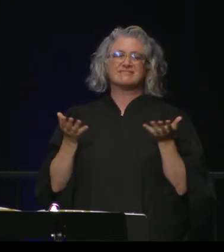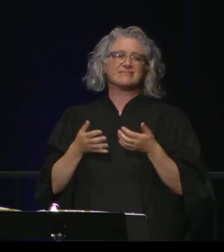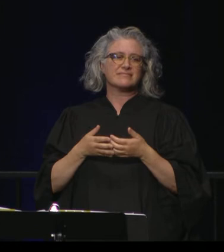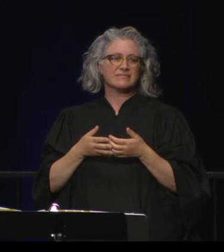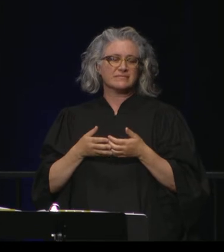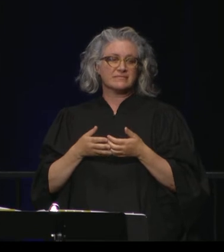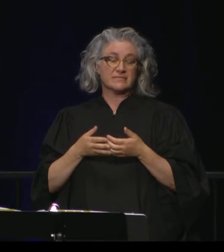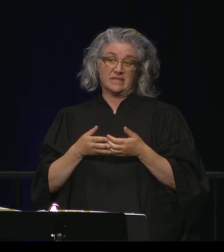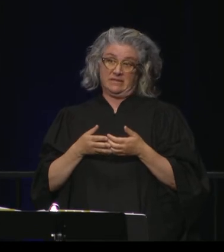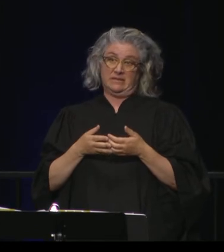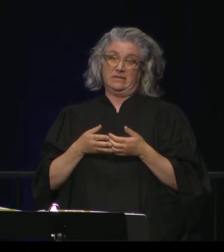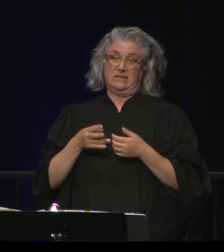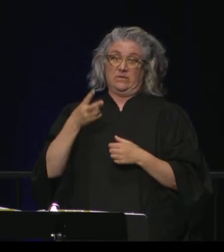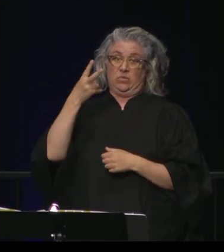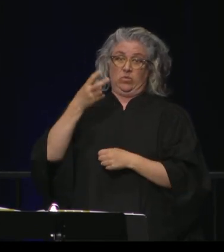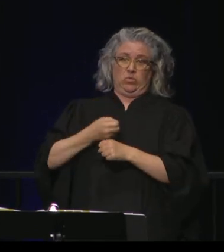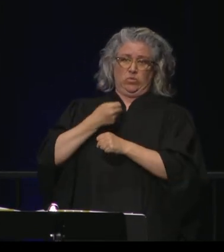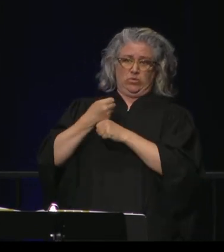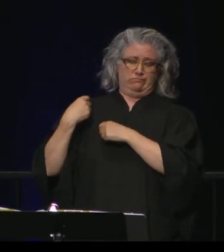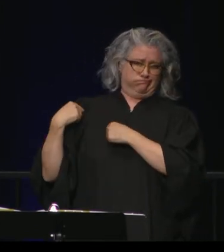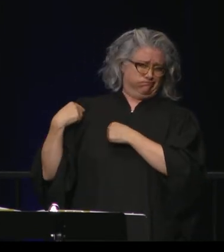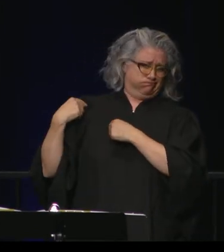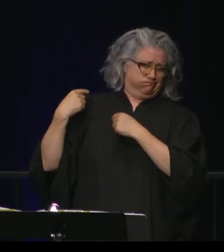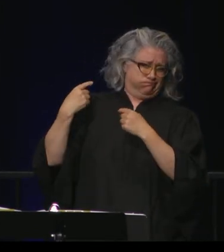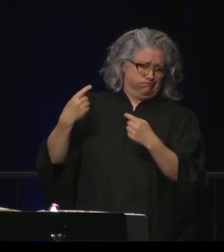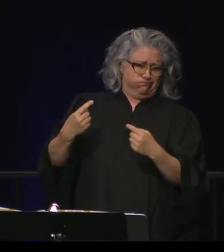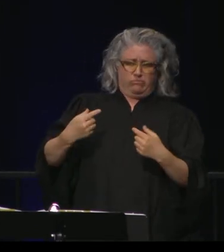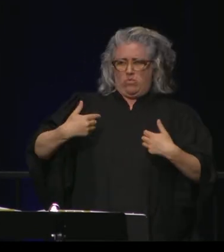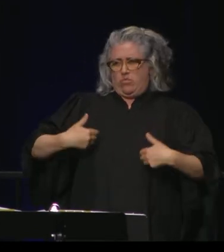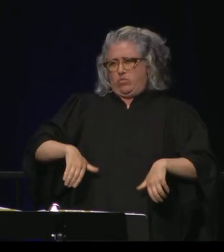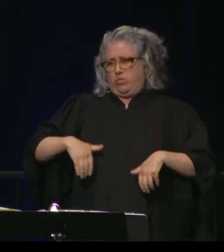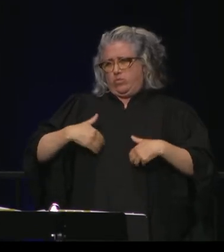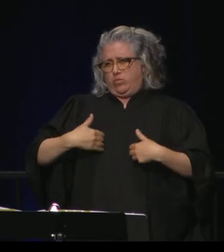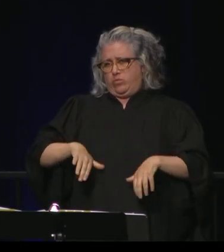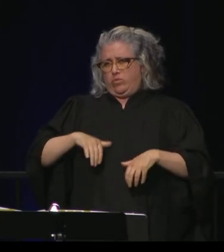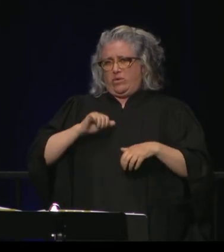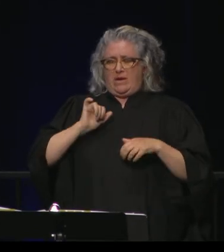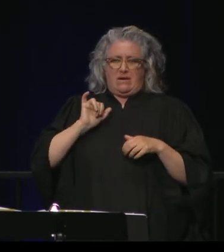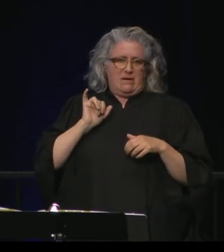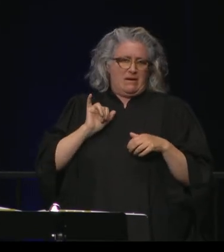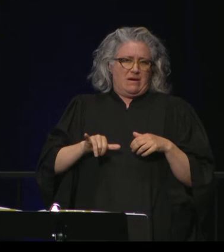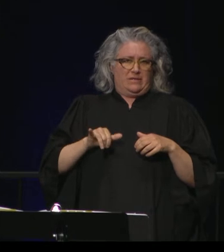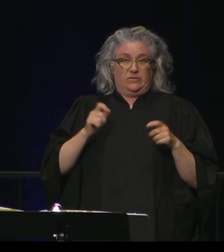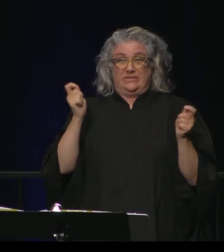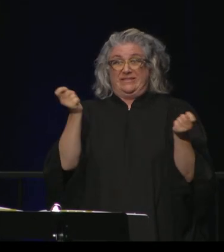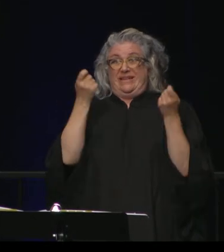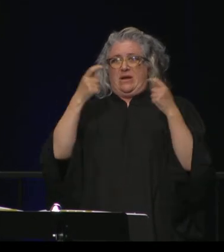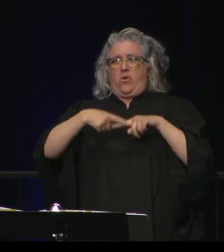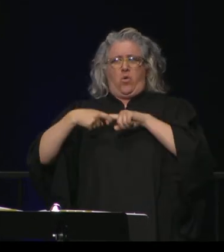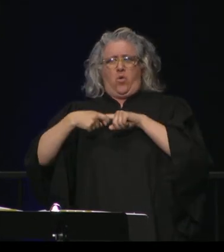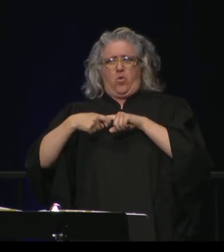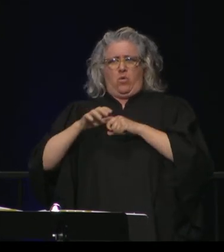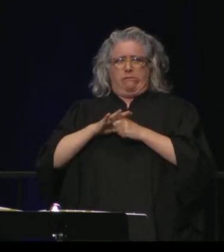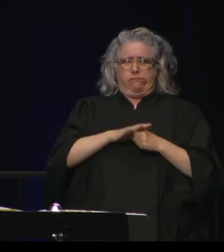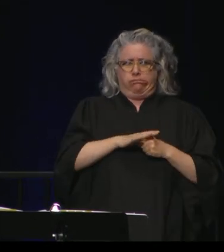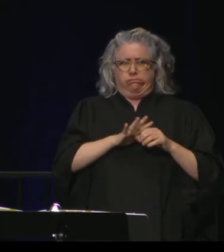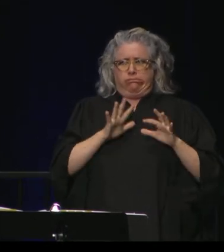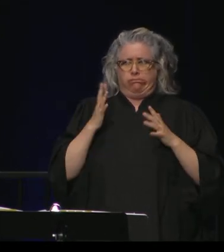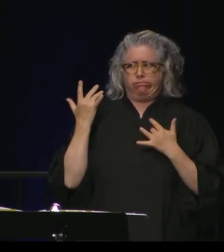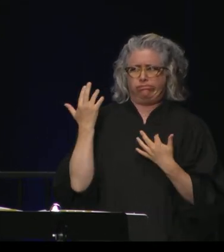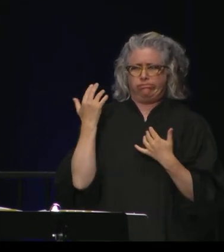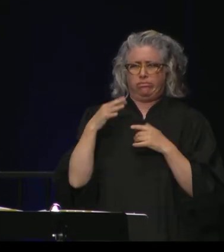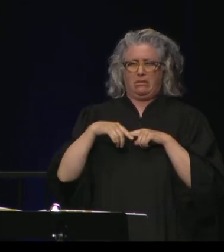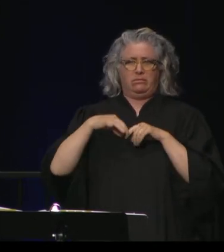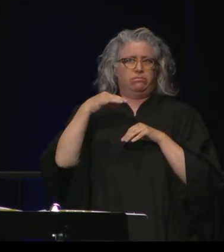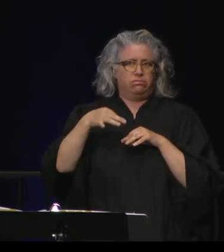For two long years, we have had to suppress celebrations like this.